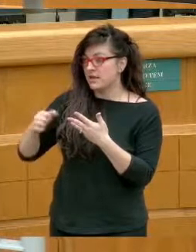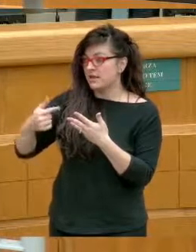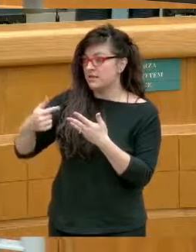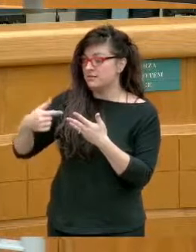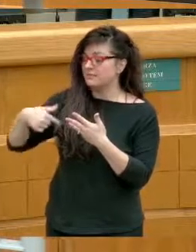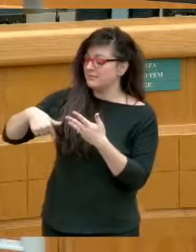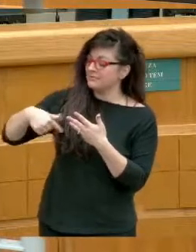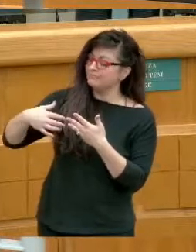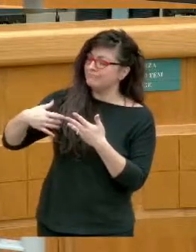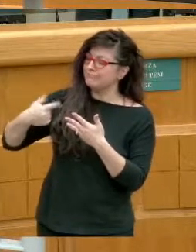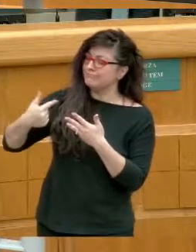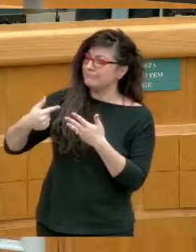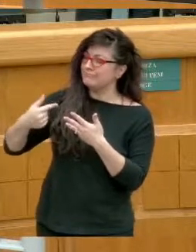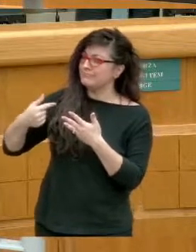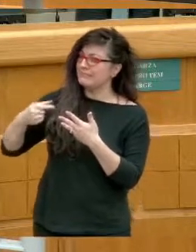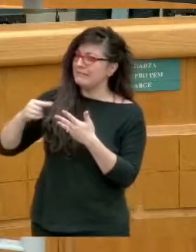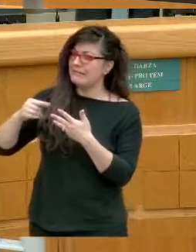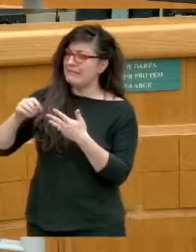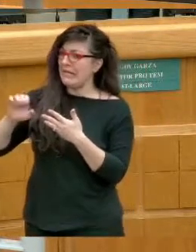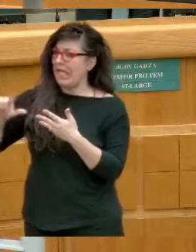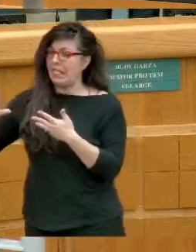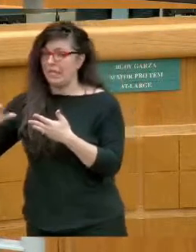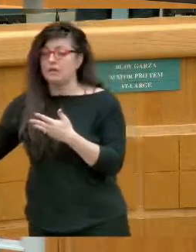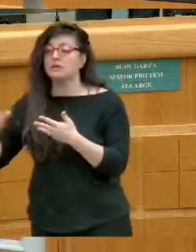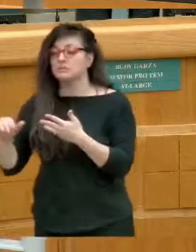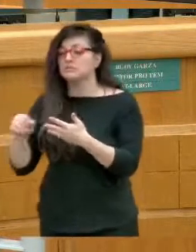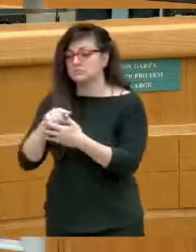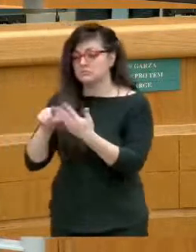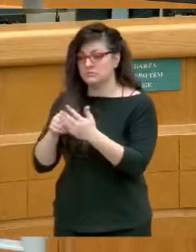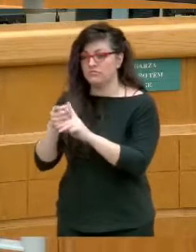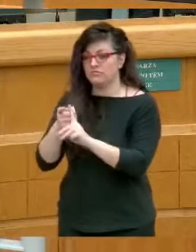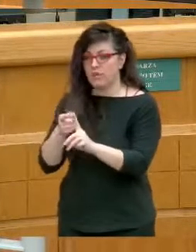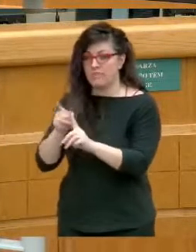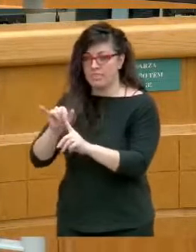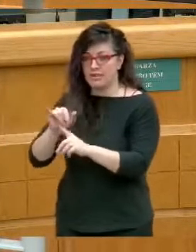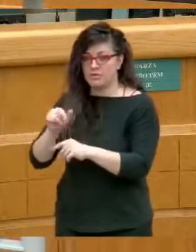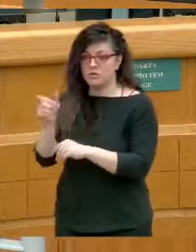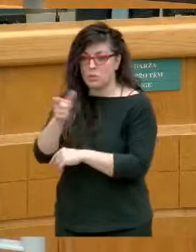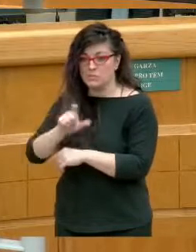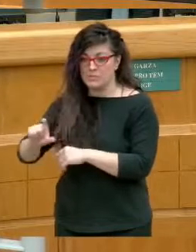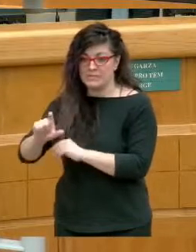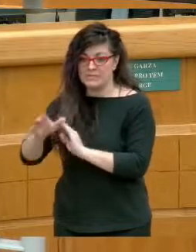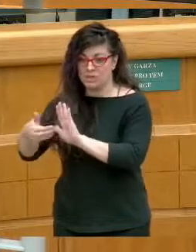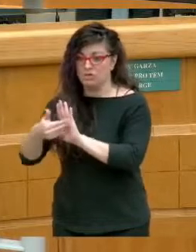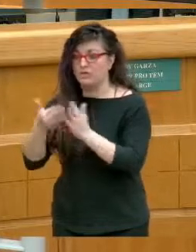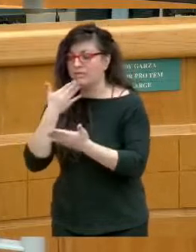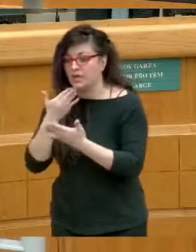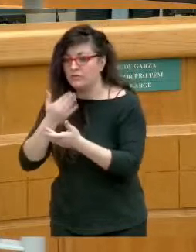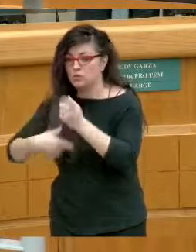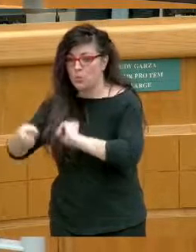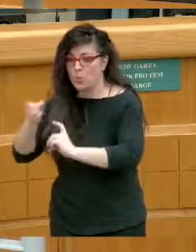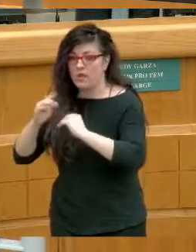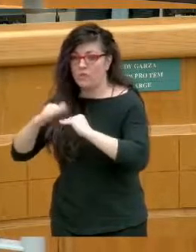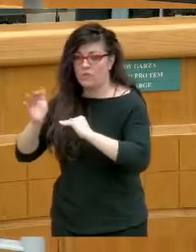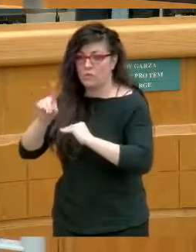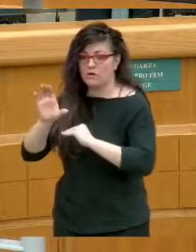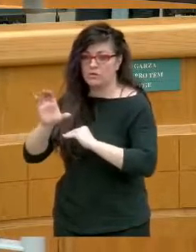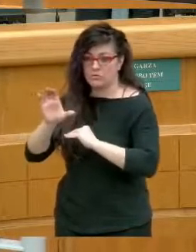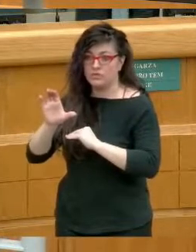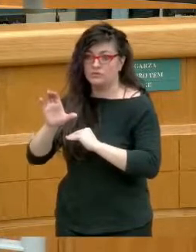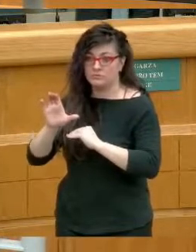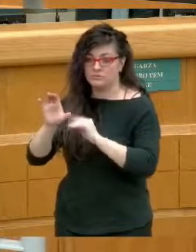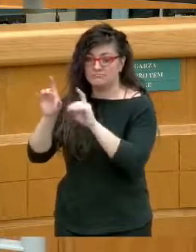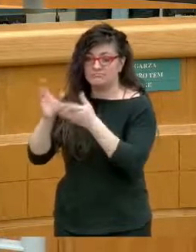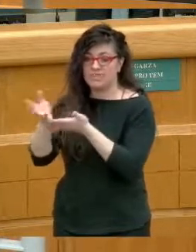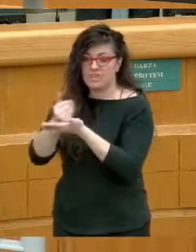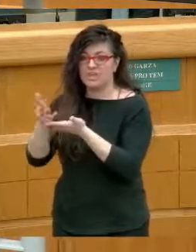Coastal Bend Cancer Center. We want to thank them for donating those over 100 specimen collection kits to our health district, which